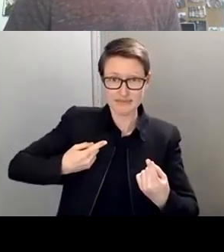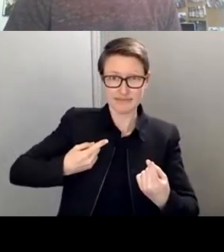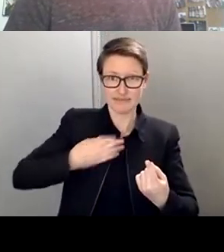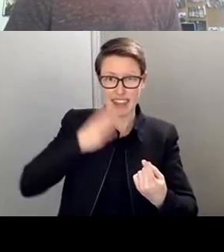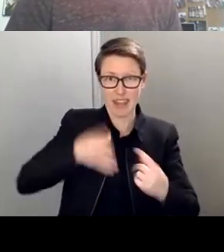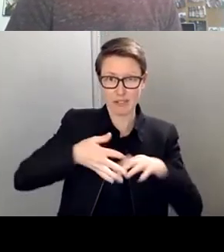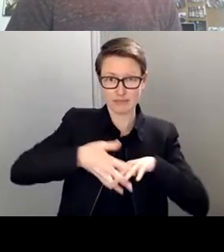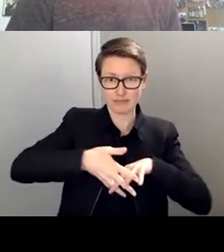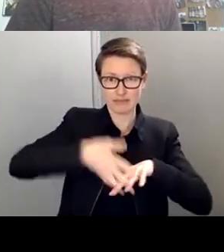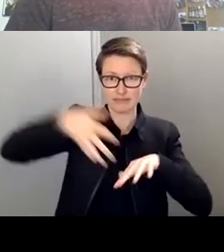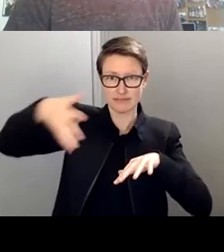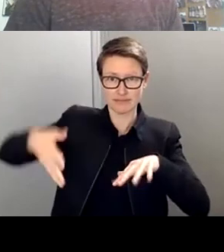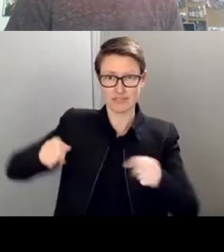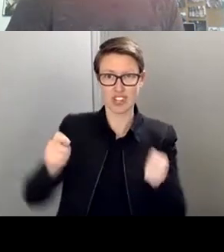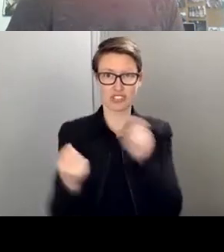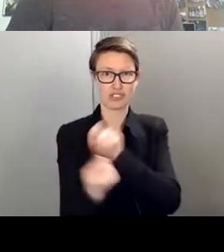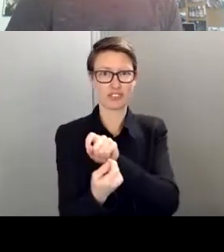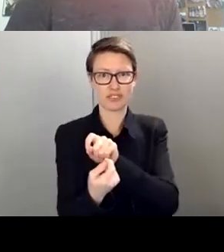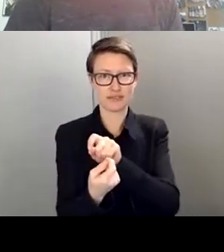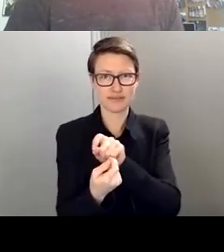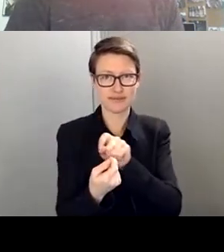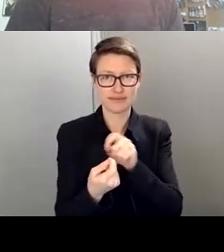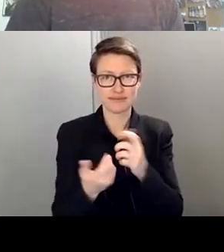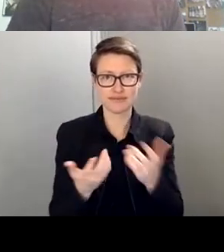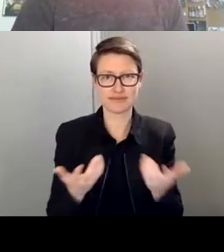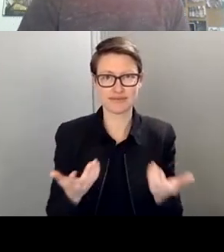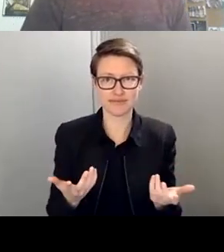and change won't happen, and